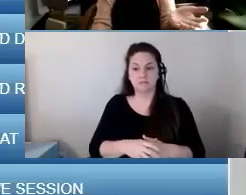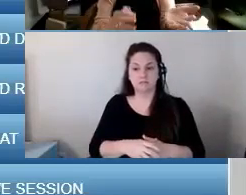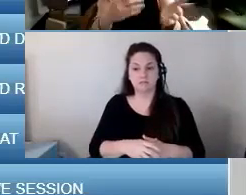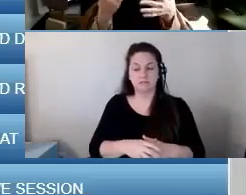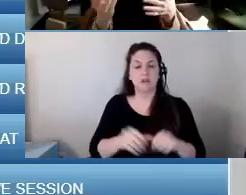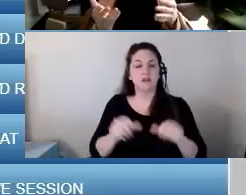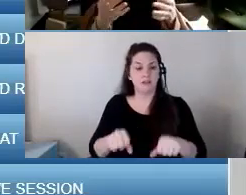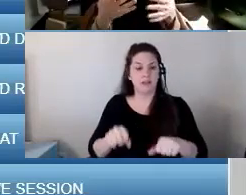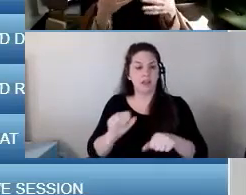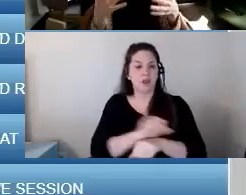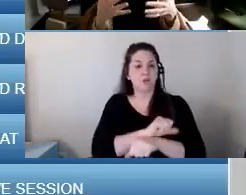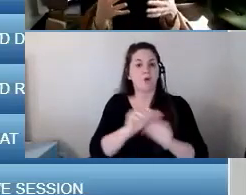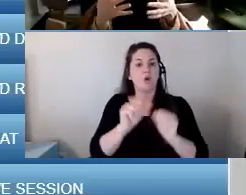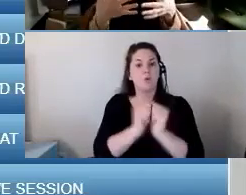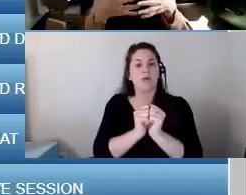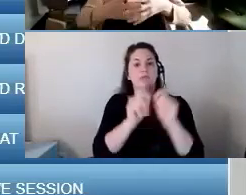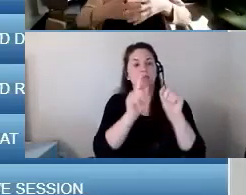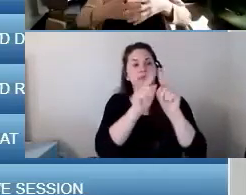work with the display,